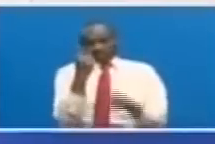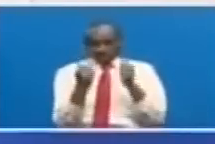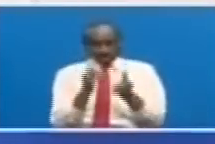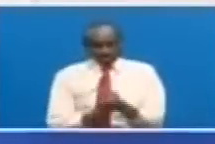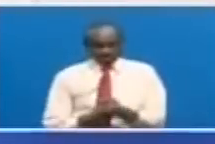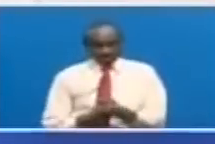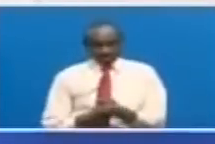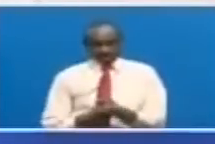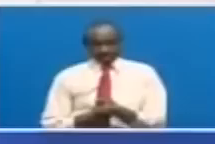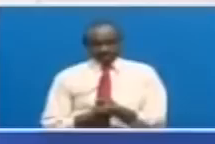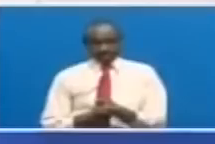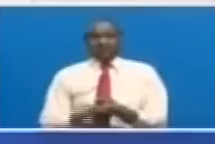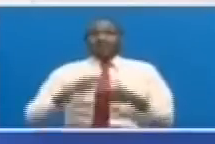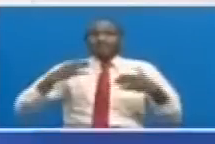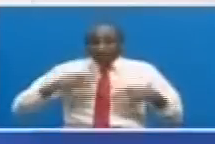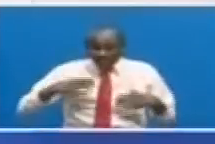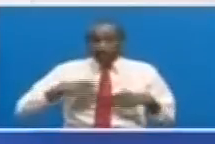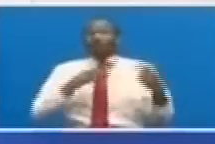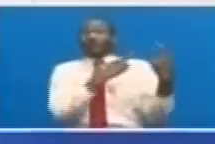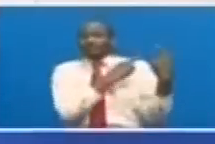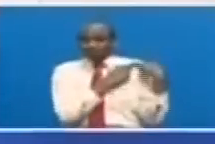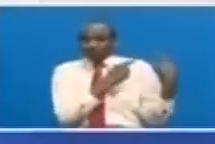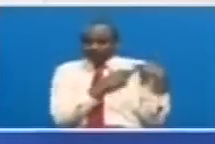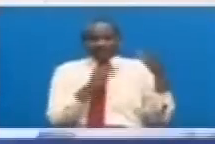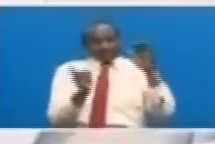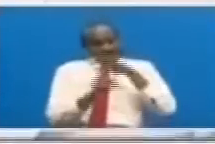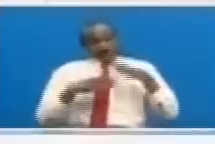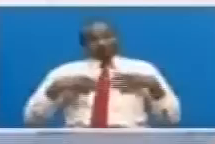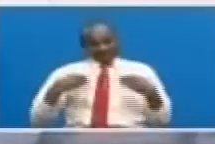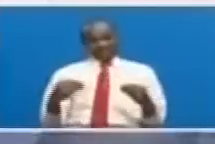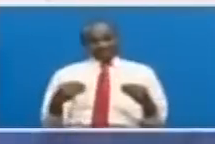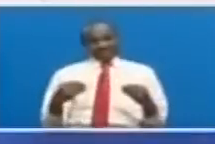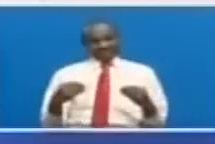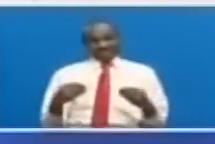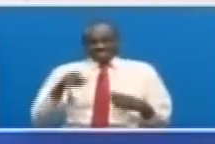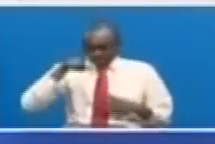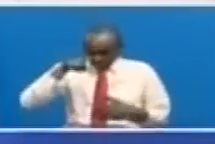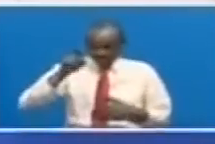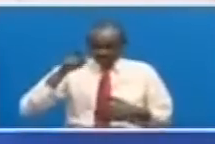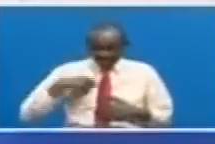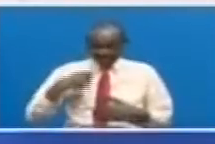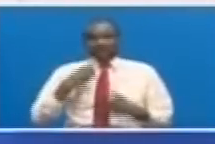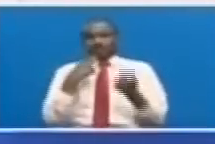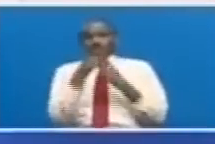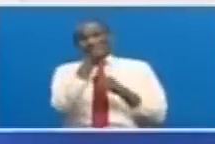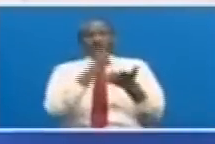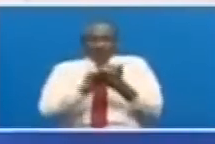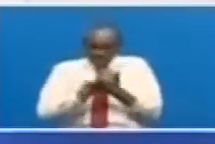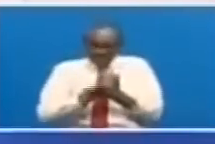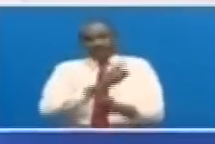that the people responsible in the Ministry of Health to respond to Gavi audit